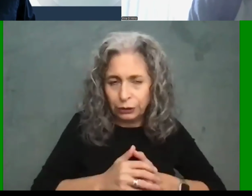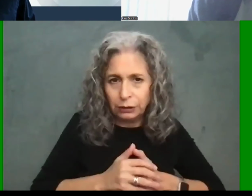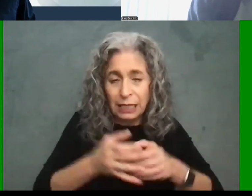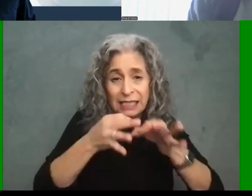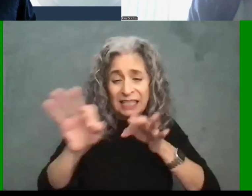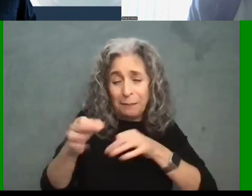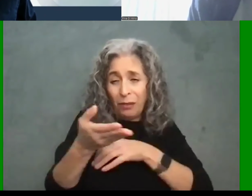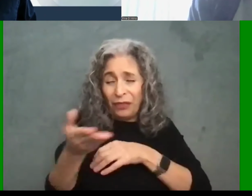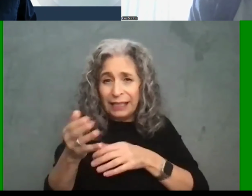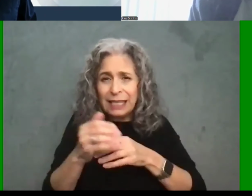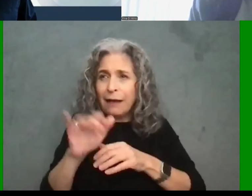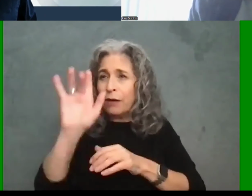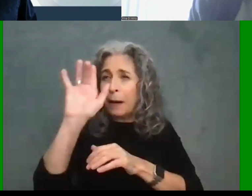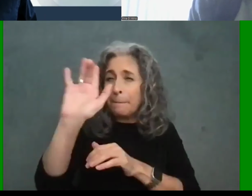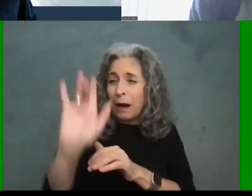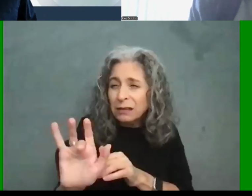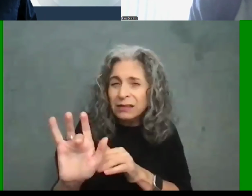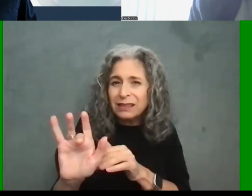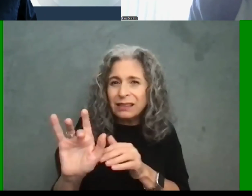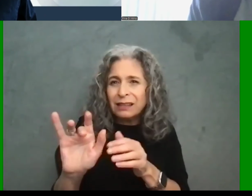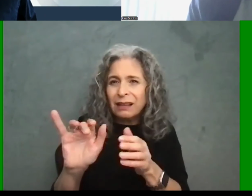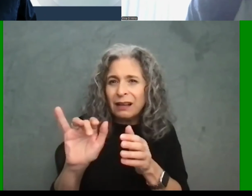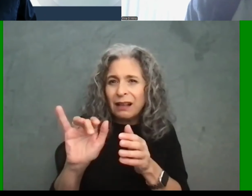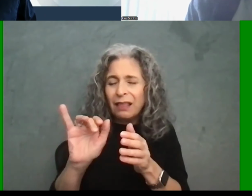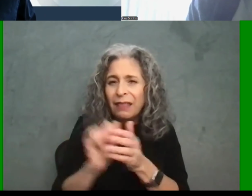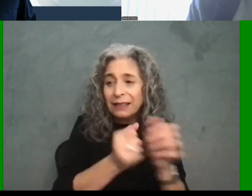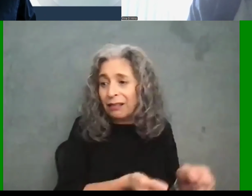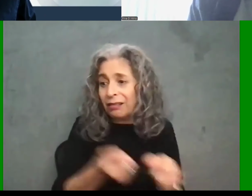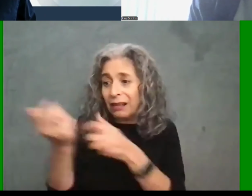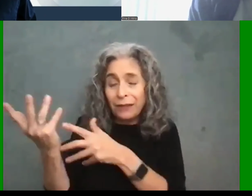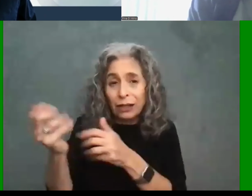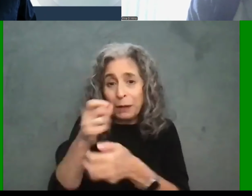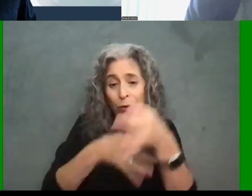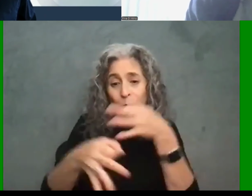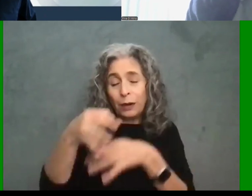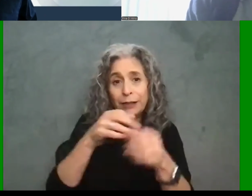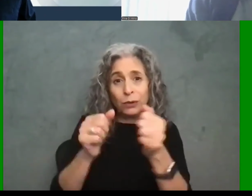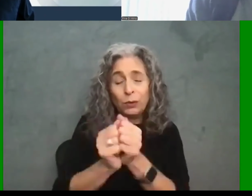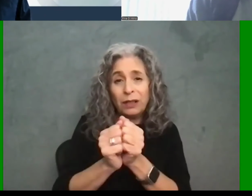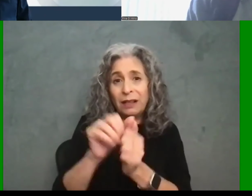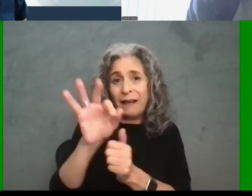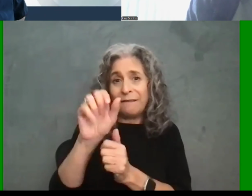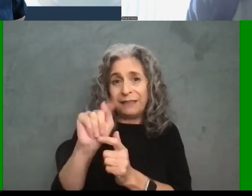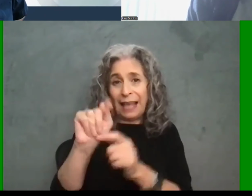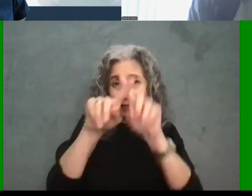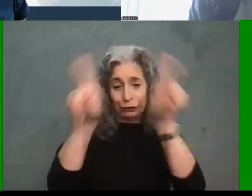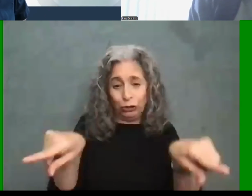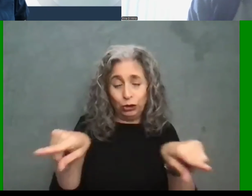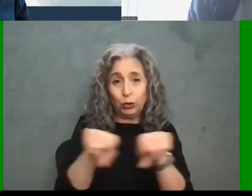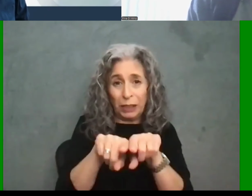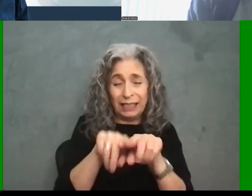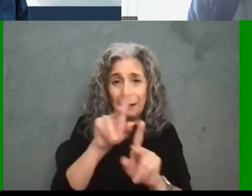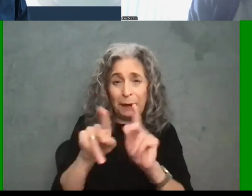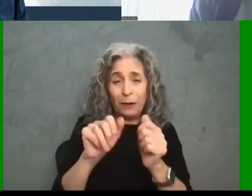as, having buttons on appliances, that's all going away. With, it's all being replaced by flat screens. But, take people